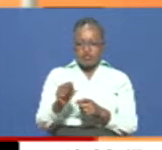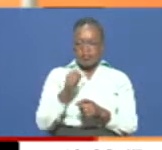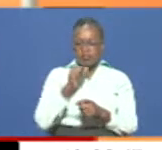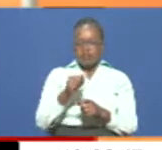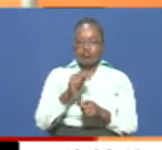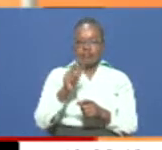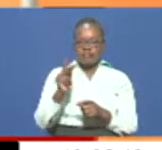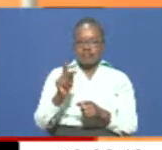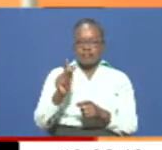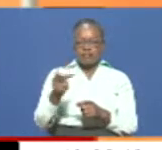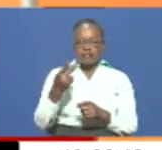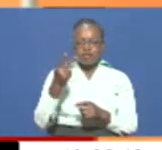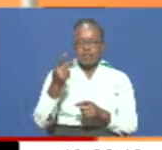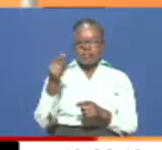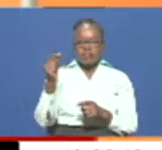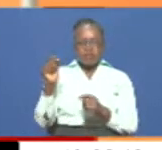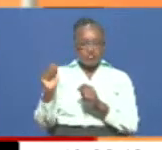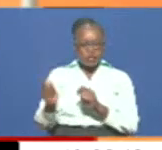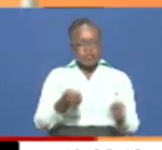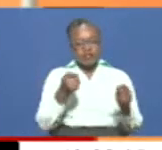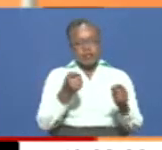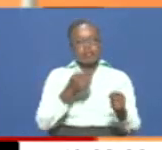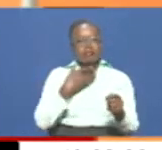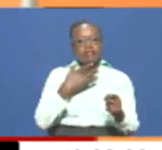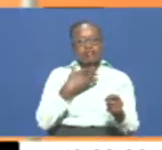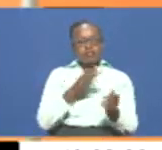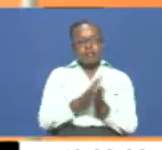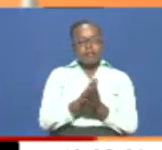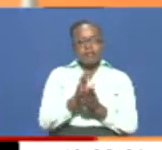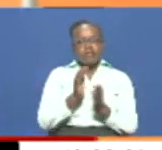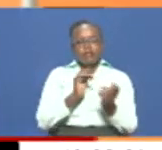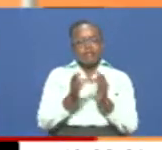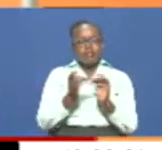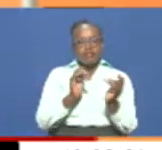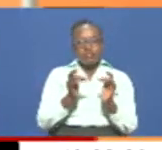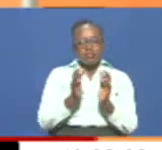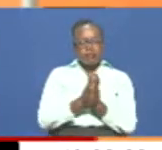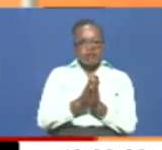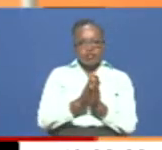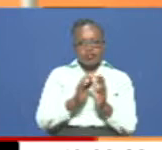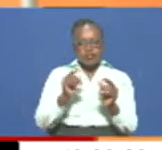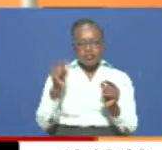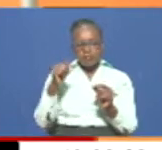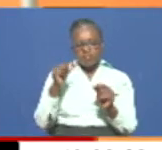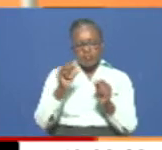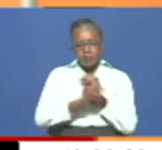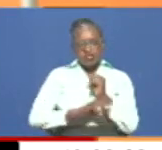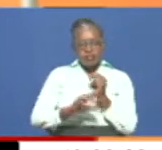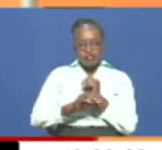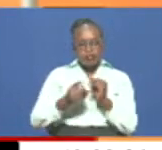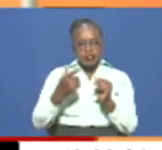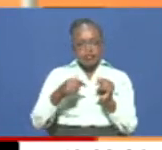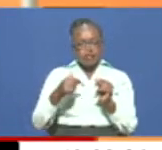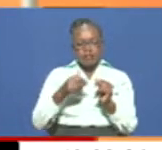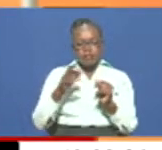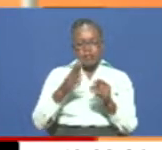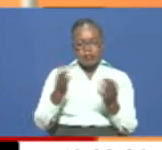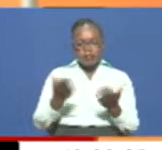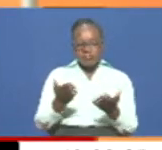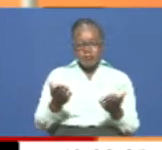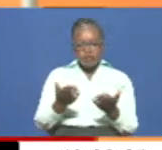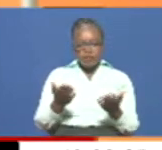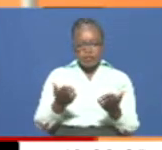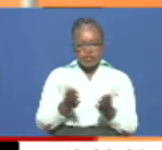which allegedly is the one that runs affairs of golf in the country. So where are we with such matters, and with